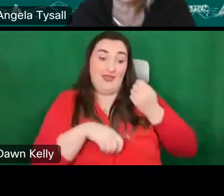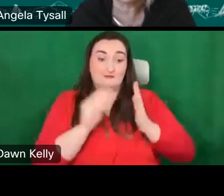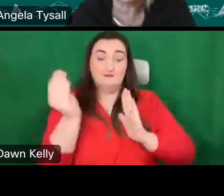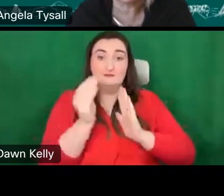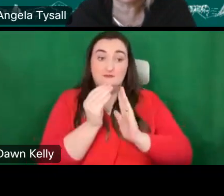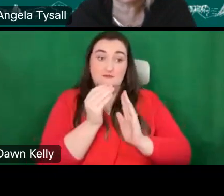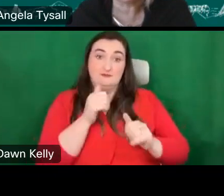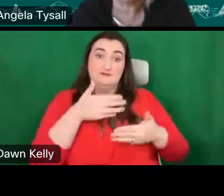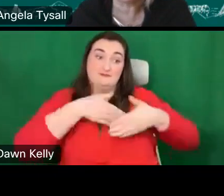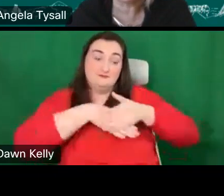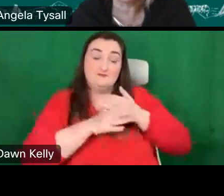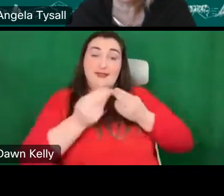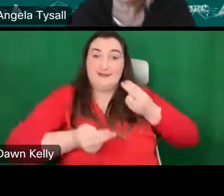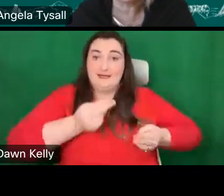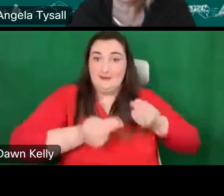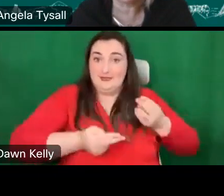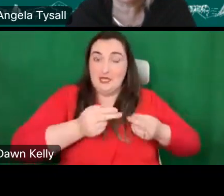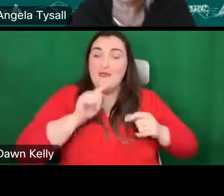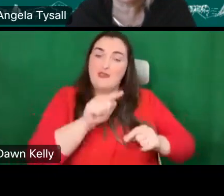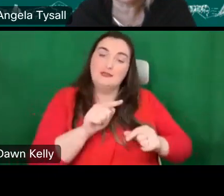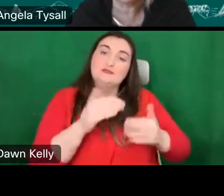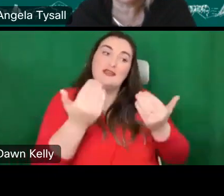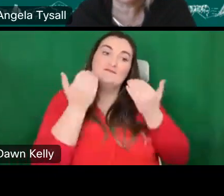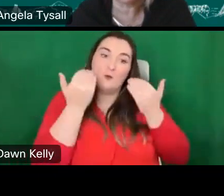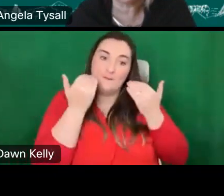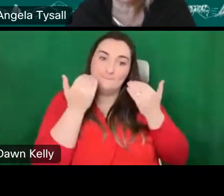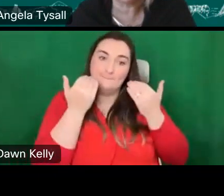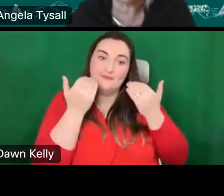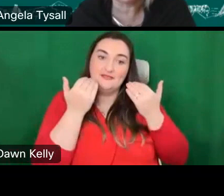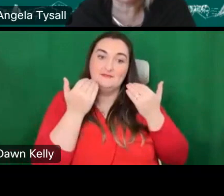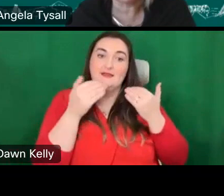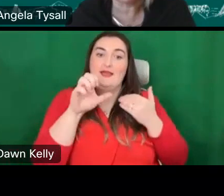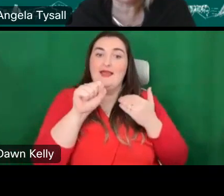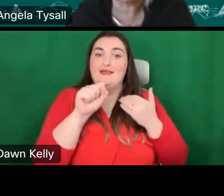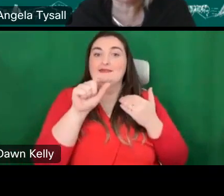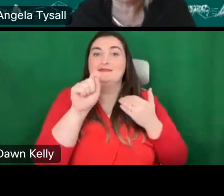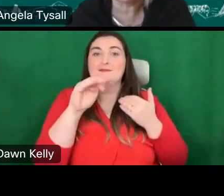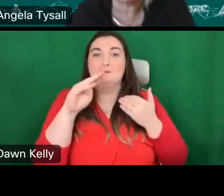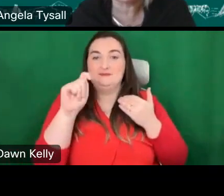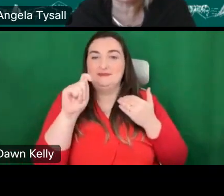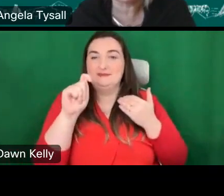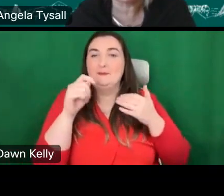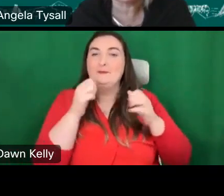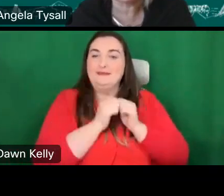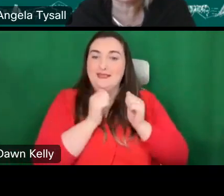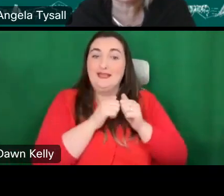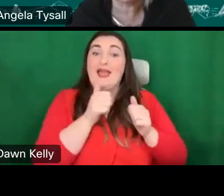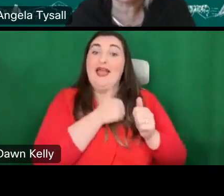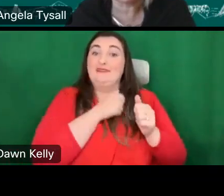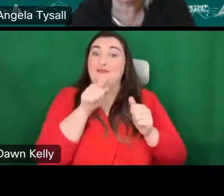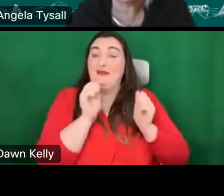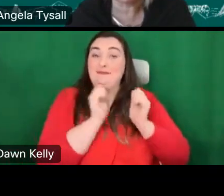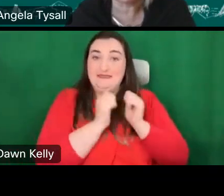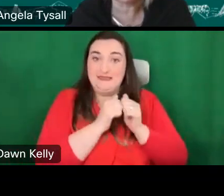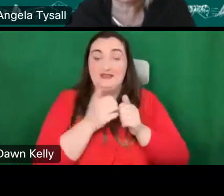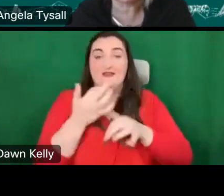assessment, which informs the SIMT meeting. And then at the SIMT meeting, then the family liaison